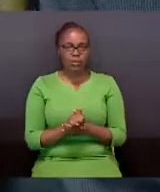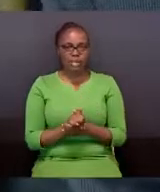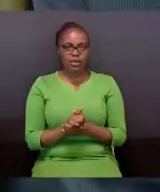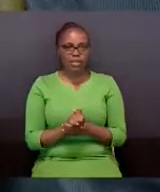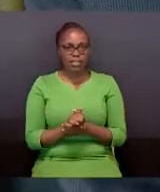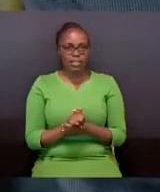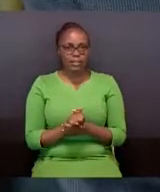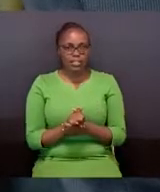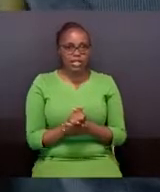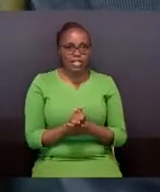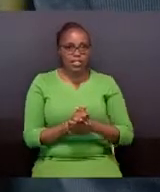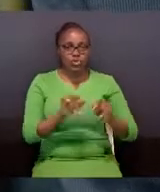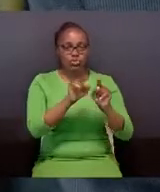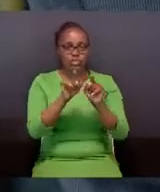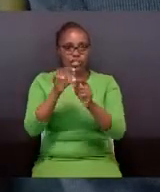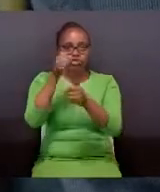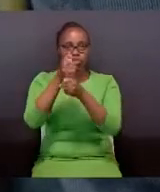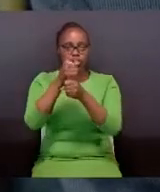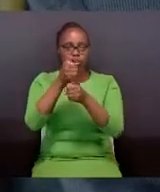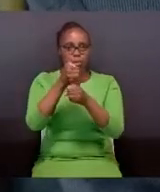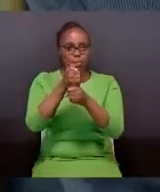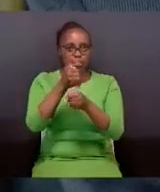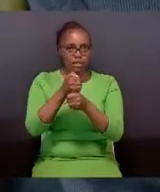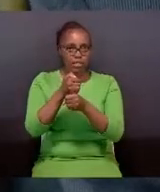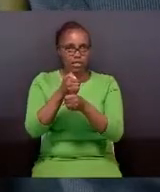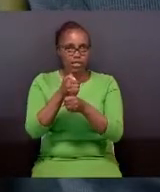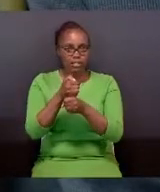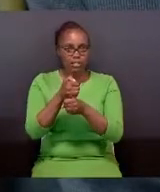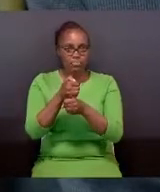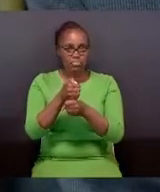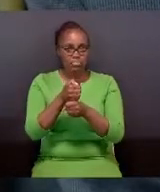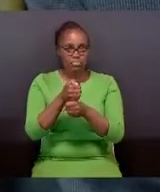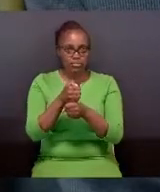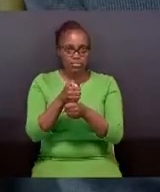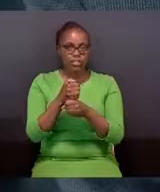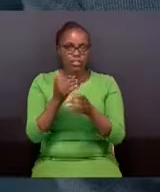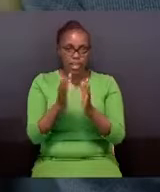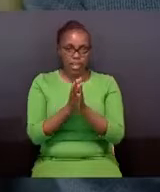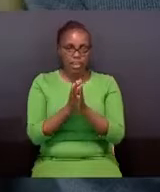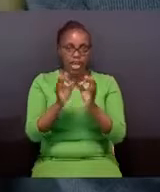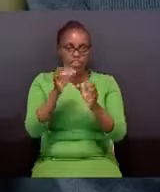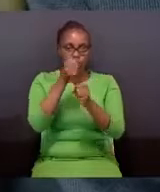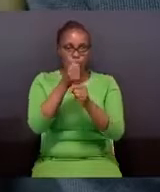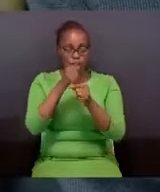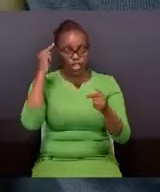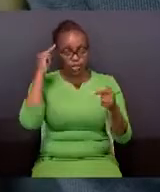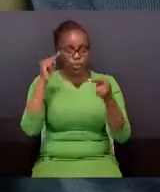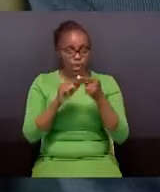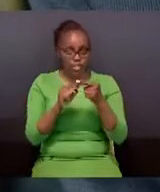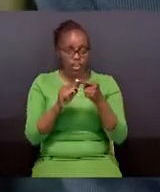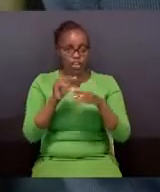understanding of your own situation. And if you are working towards a